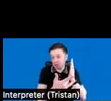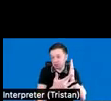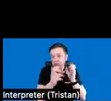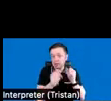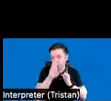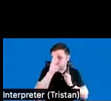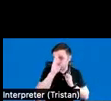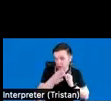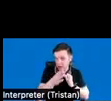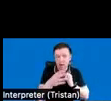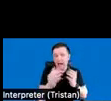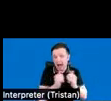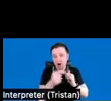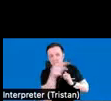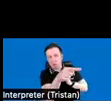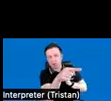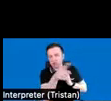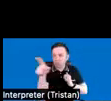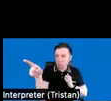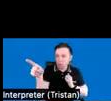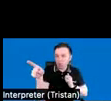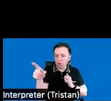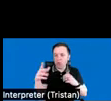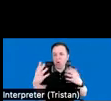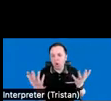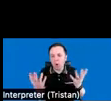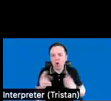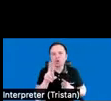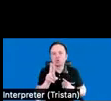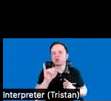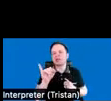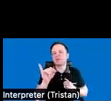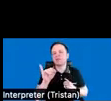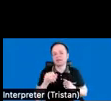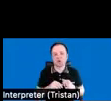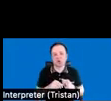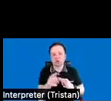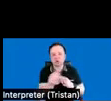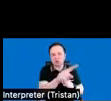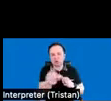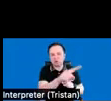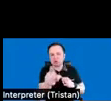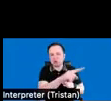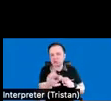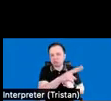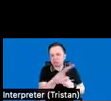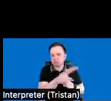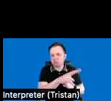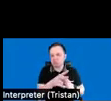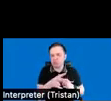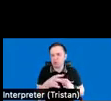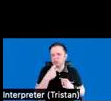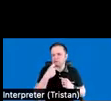by pointing or by interfaces and switches or any other way that Claire already explained and described